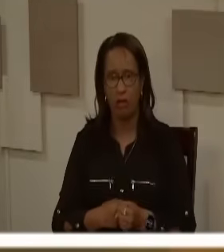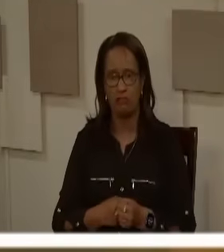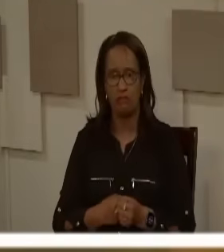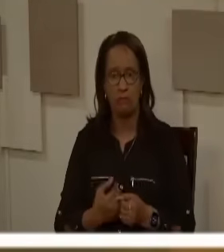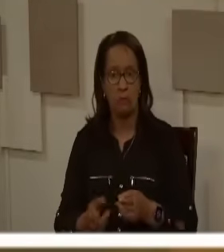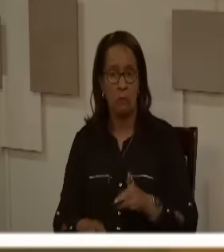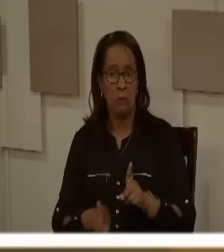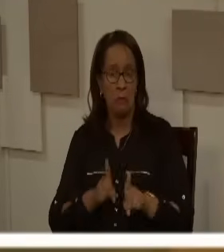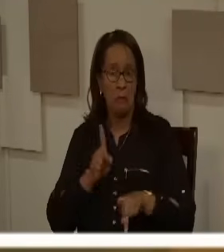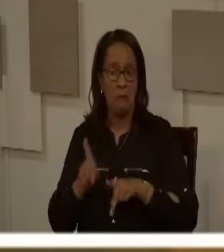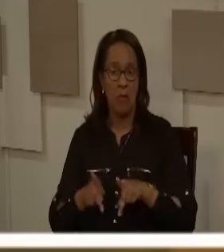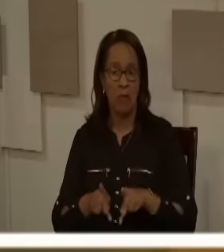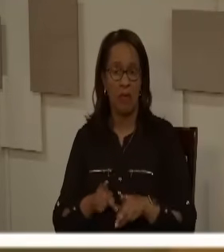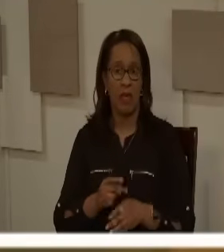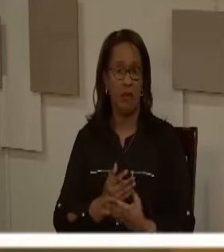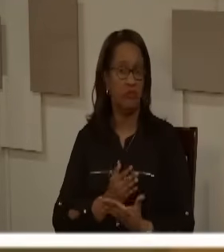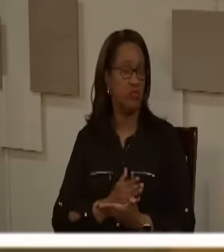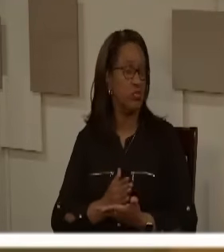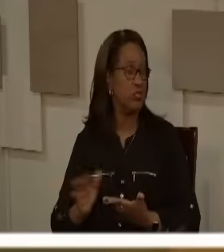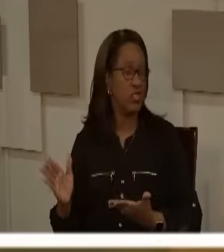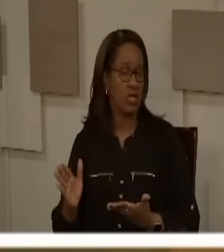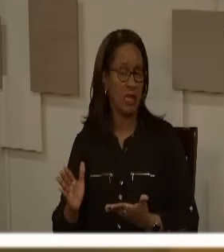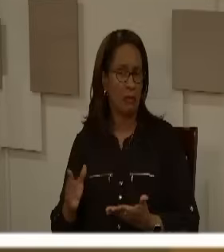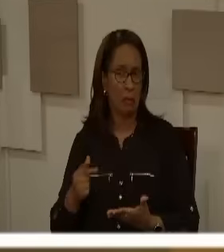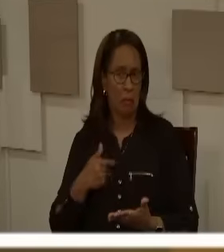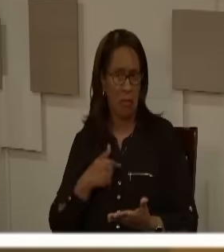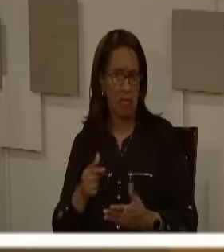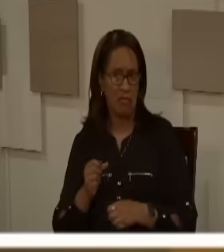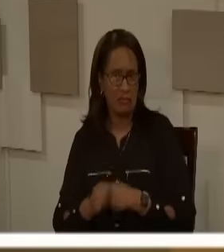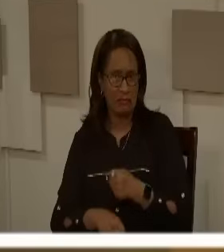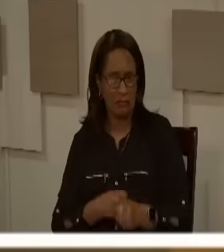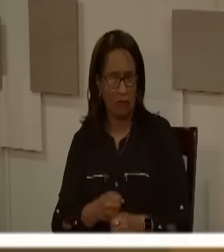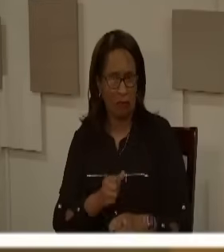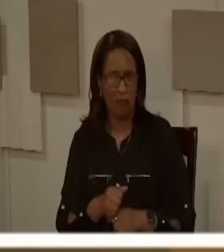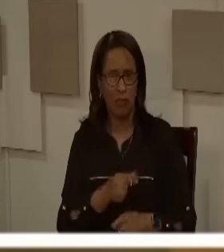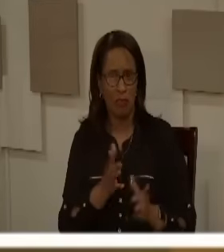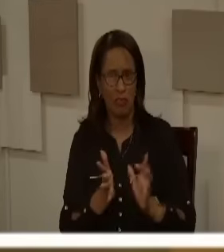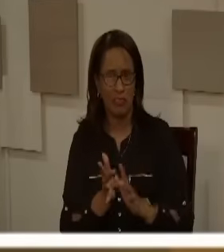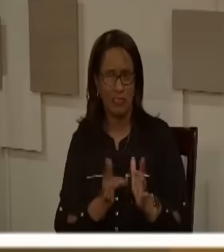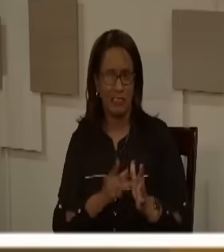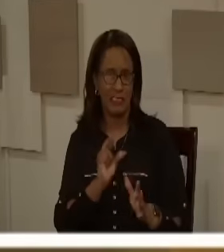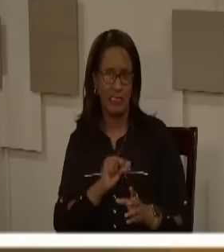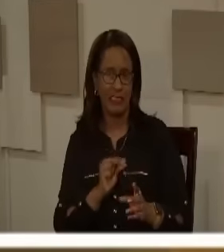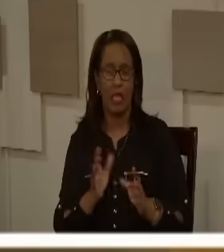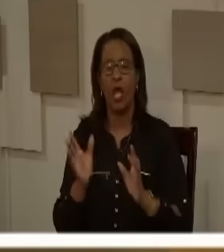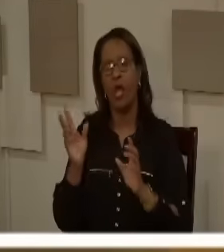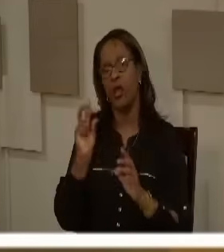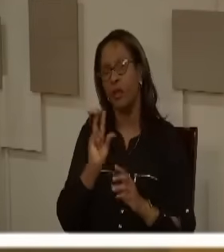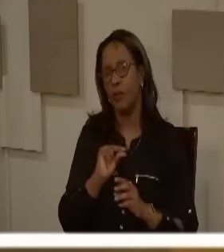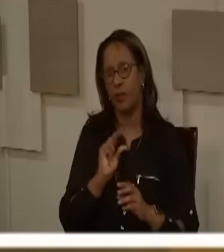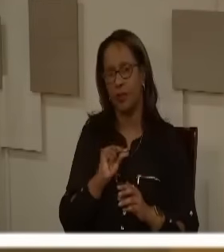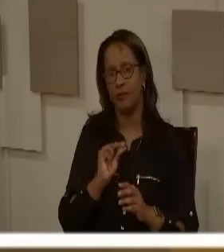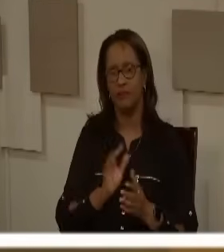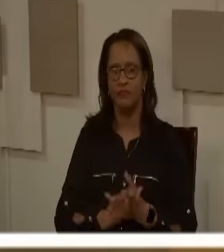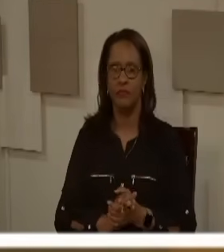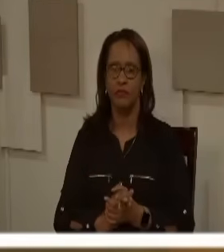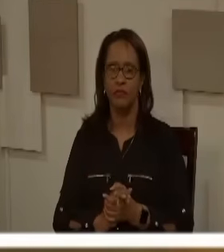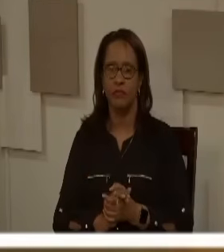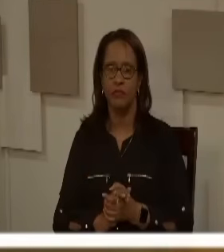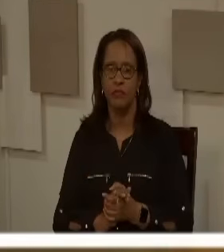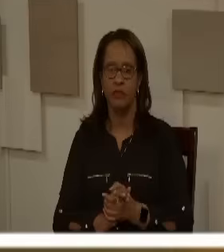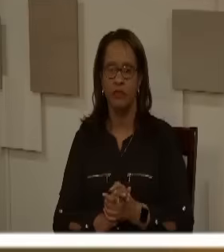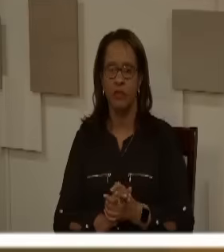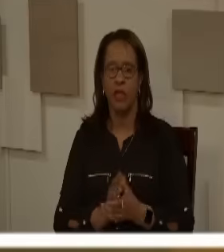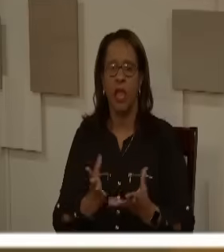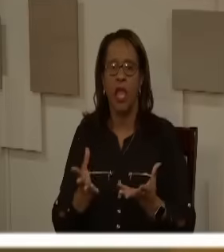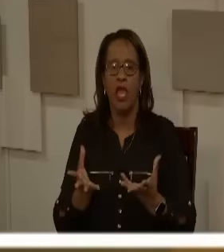I remember once journeying with a young man, and he was doing really well in his journey, and had